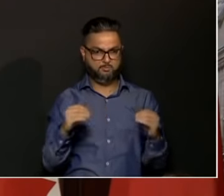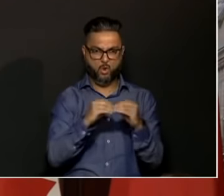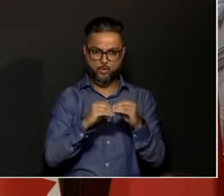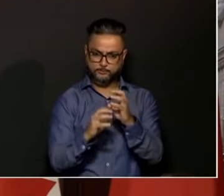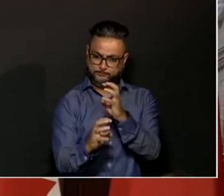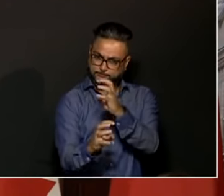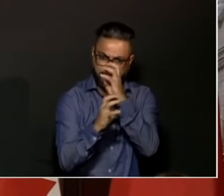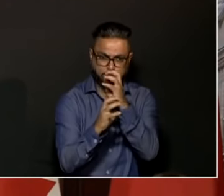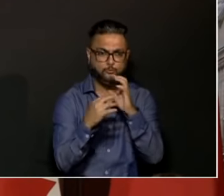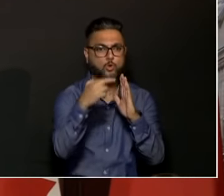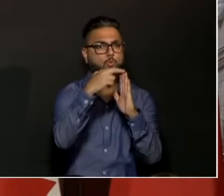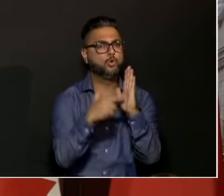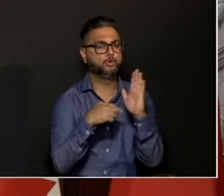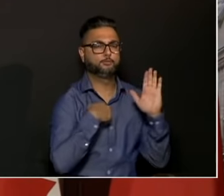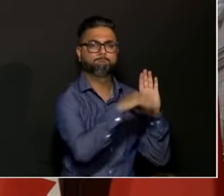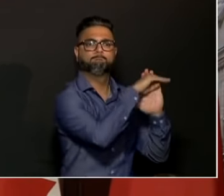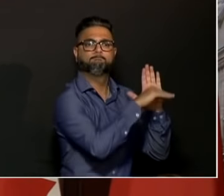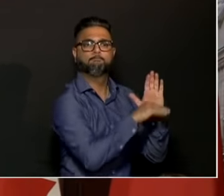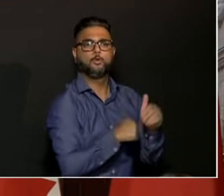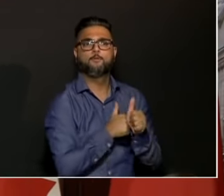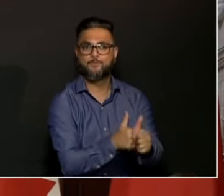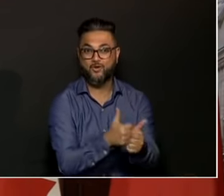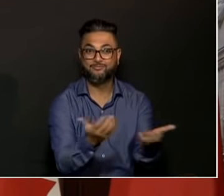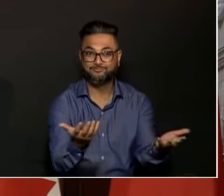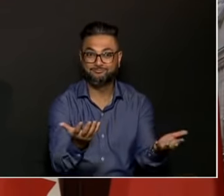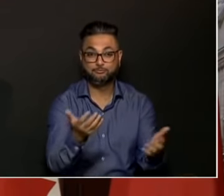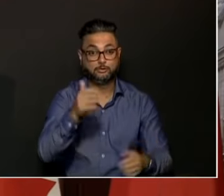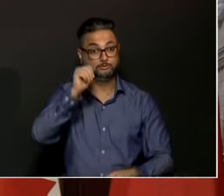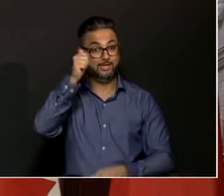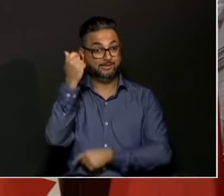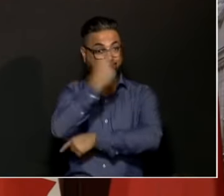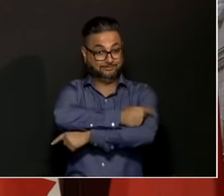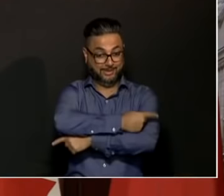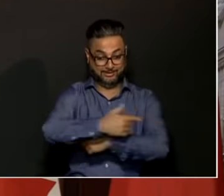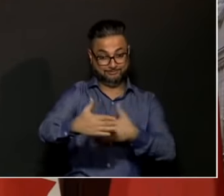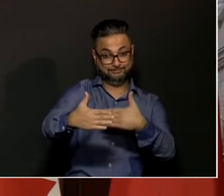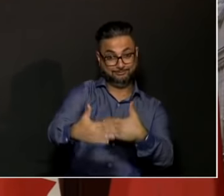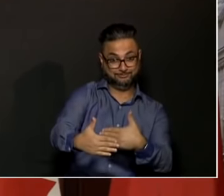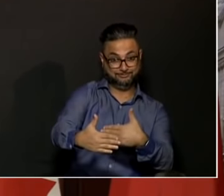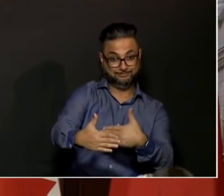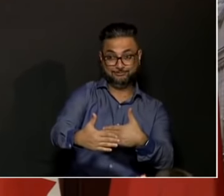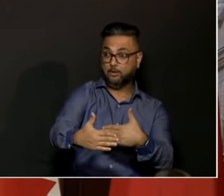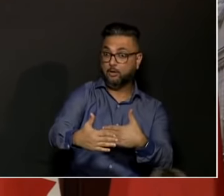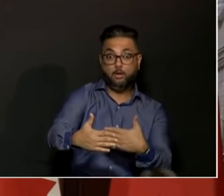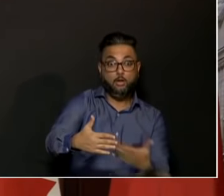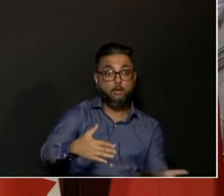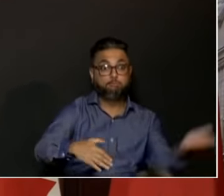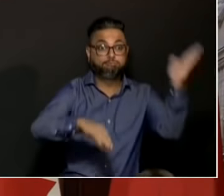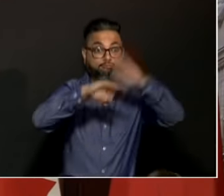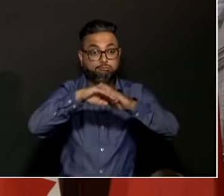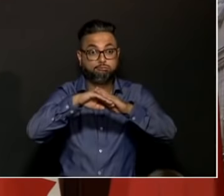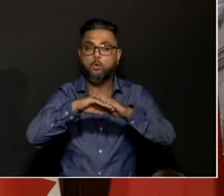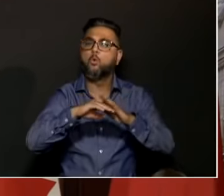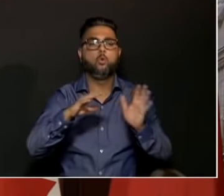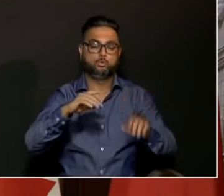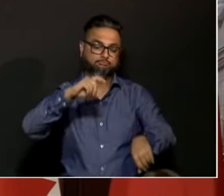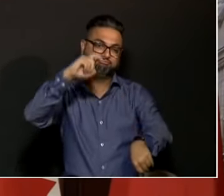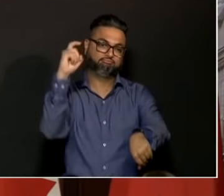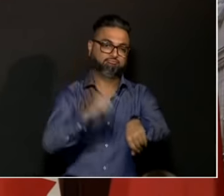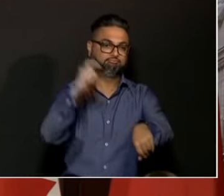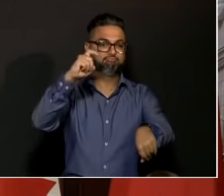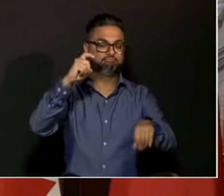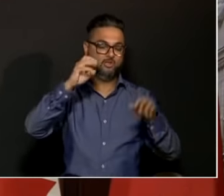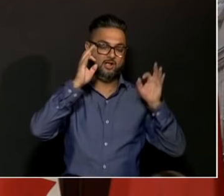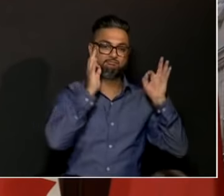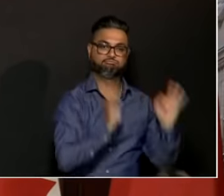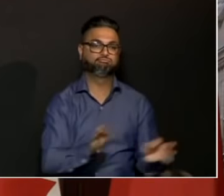see a doubling of case numbers every 10 days, that it indicates that it's time to act. And so that's why we are taking the measures that we are